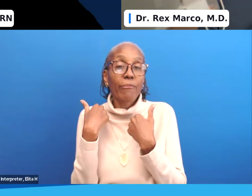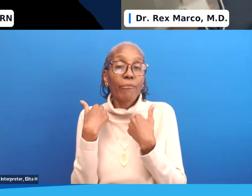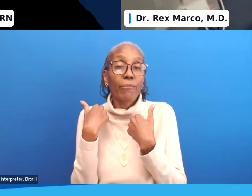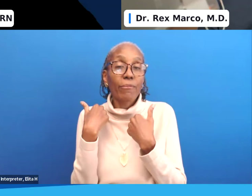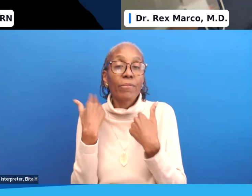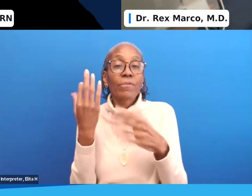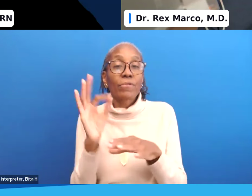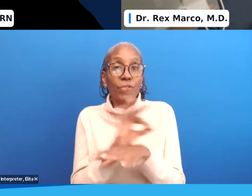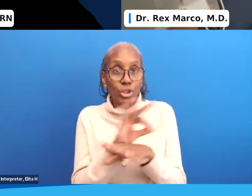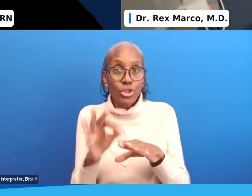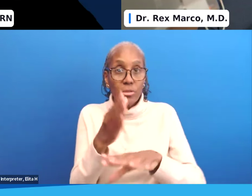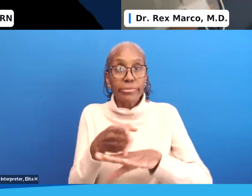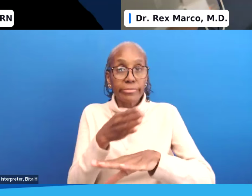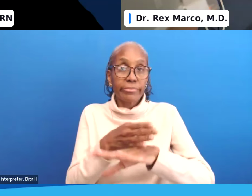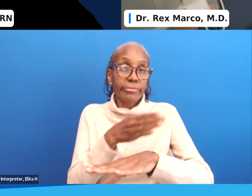functional improvement